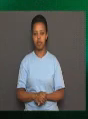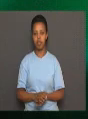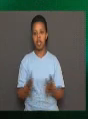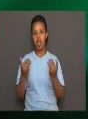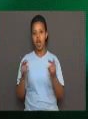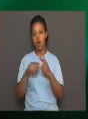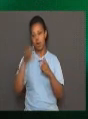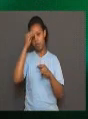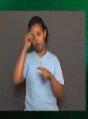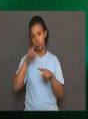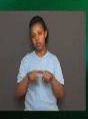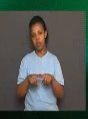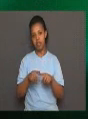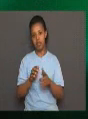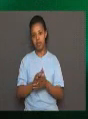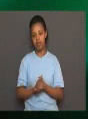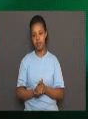Let's get back to our lesson.